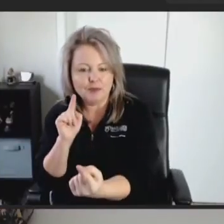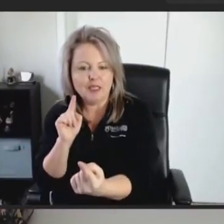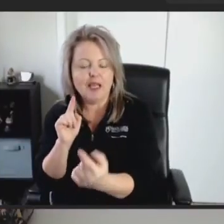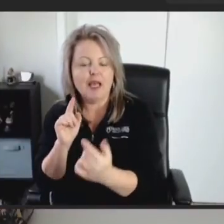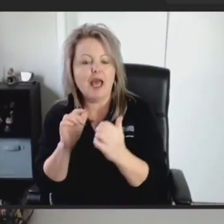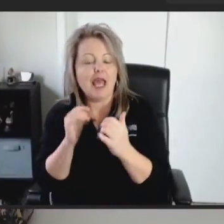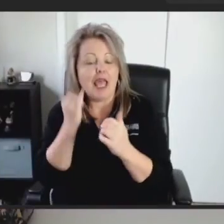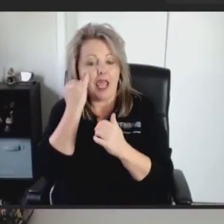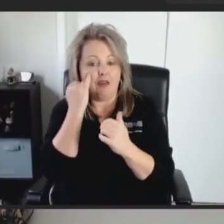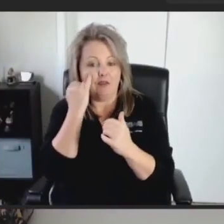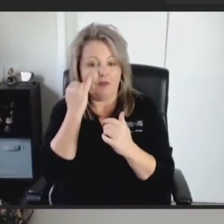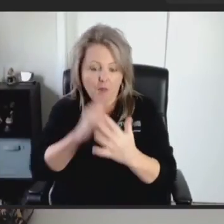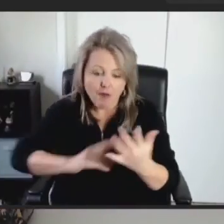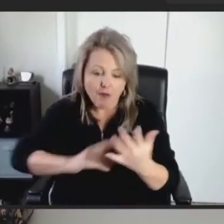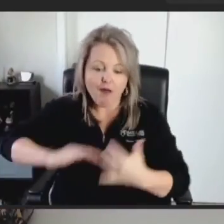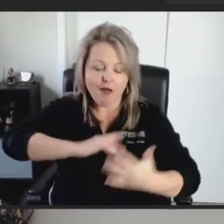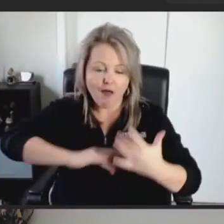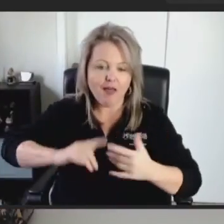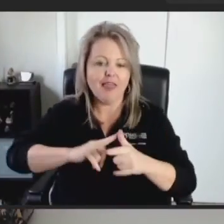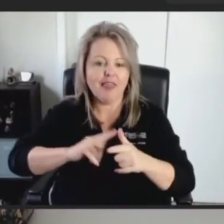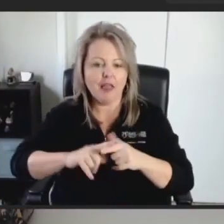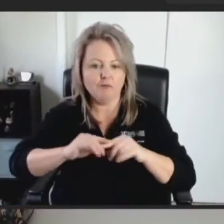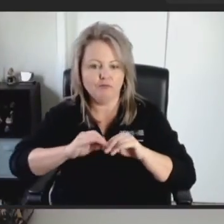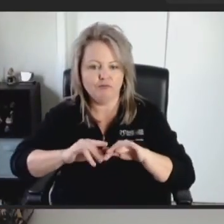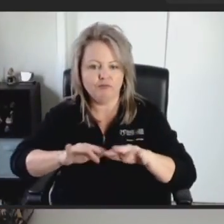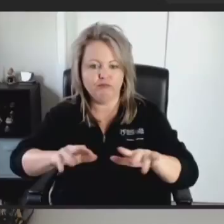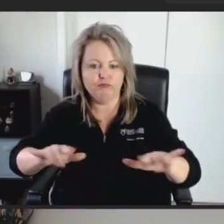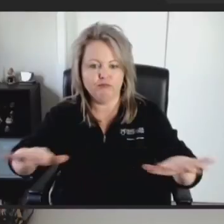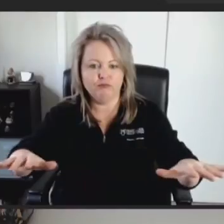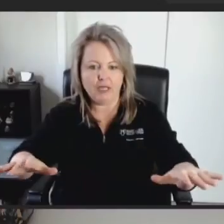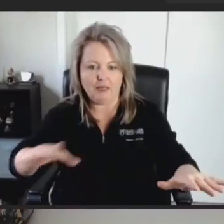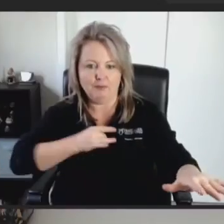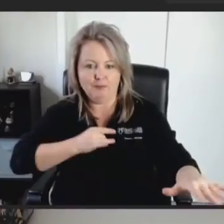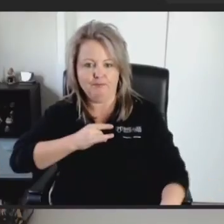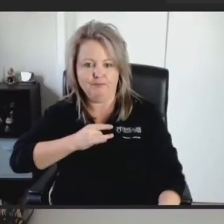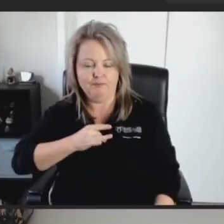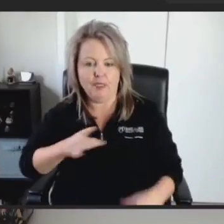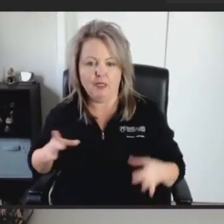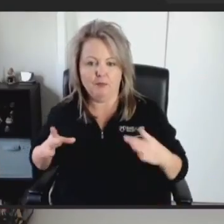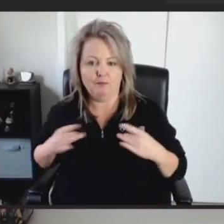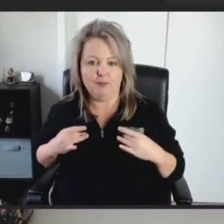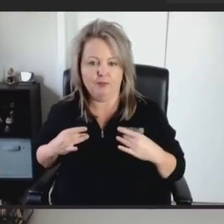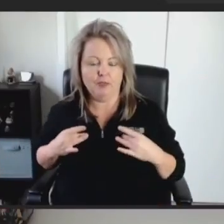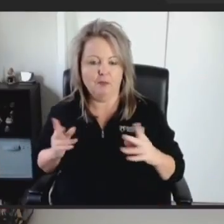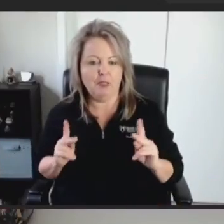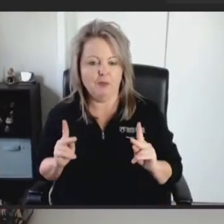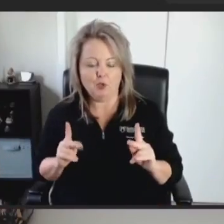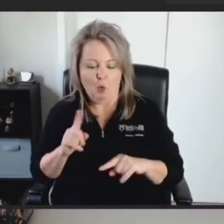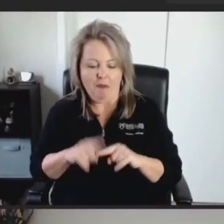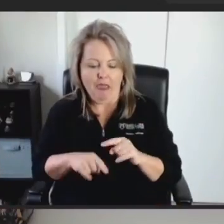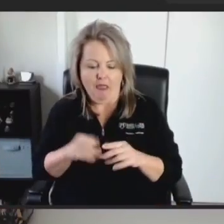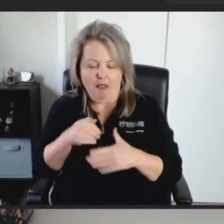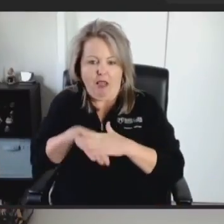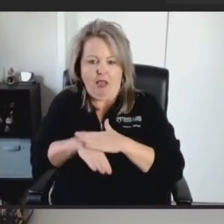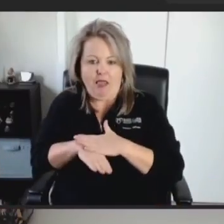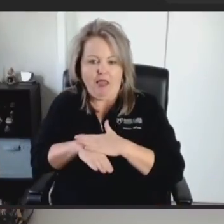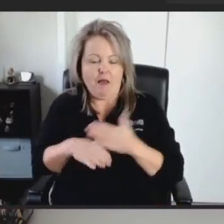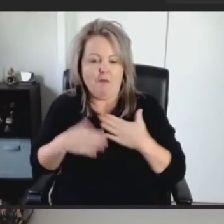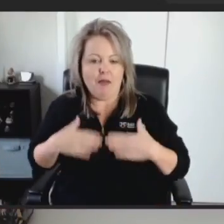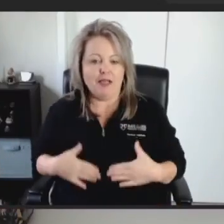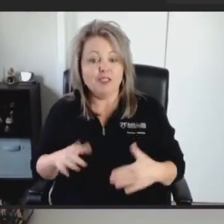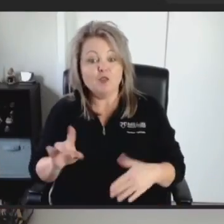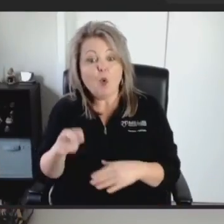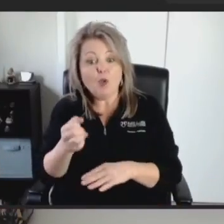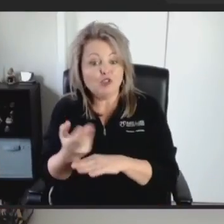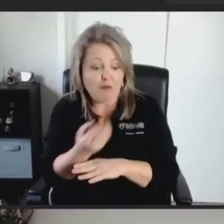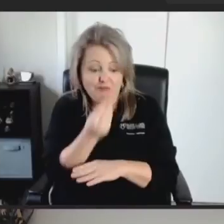then we have these new tools coming along, the vaccines, which will make us immune so it can't invade our bodies. It's its only job. It doesn't